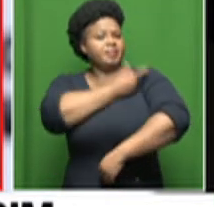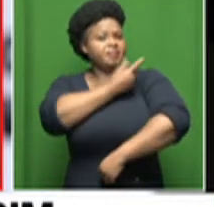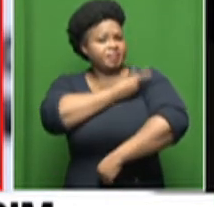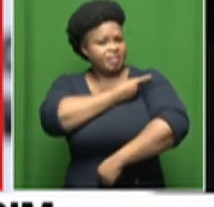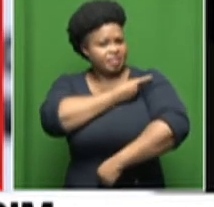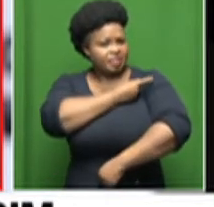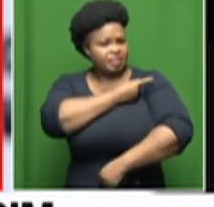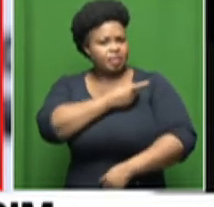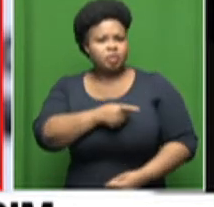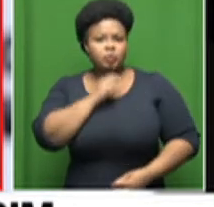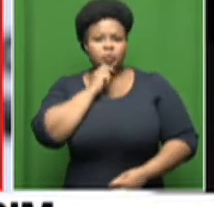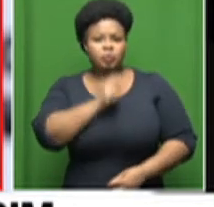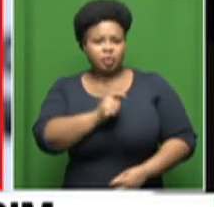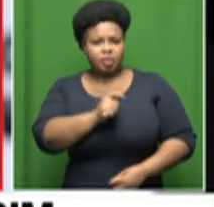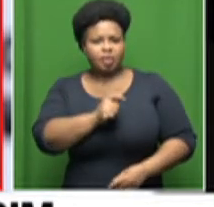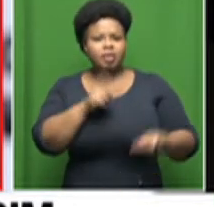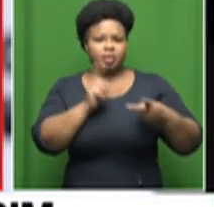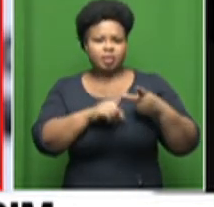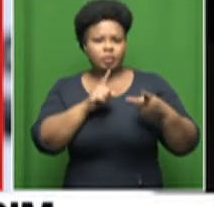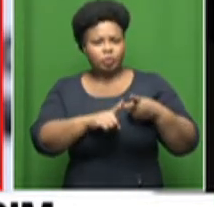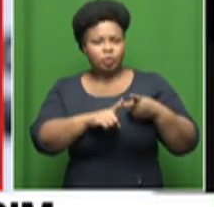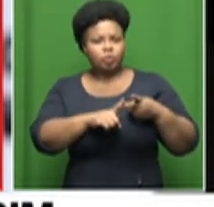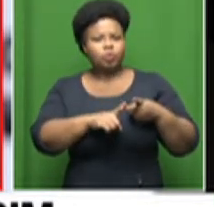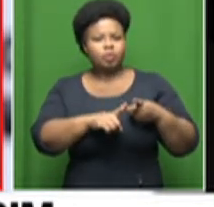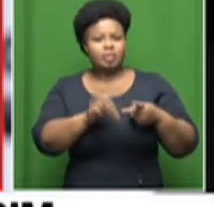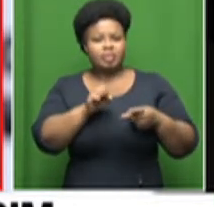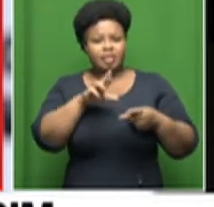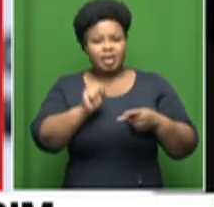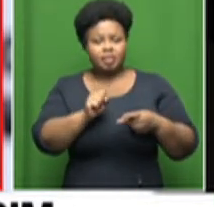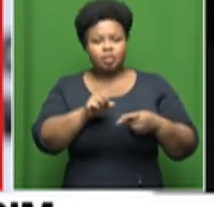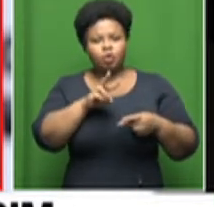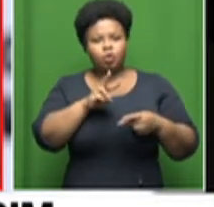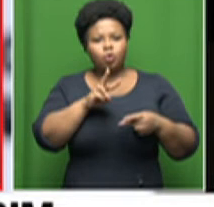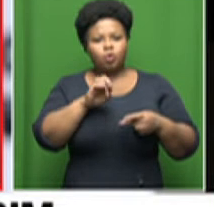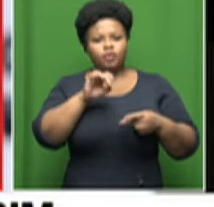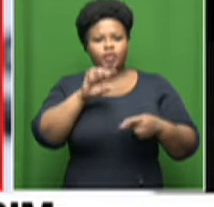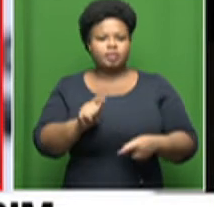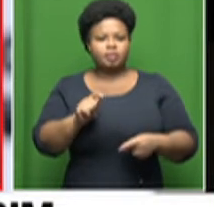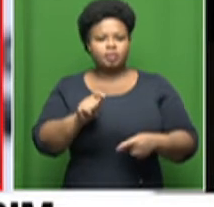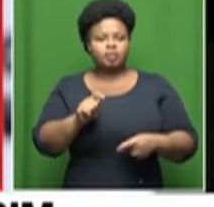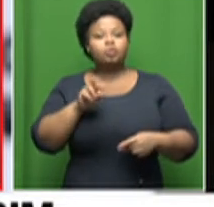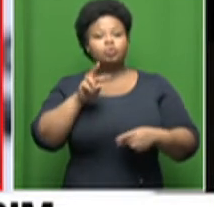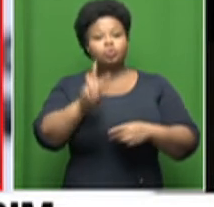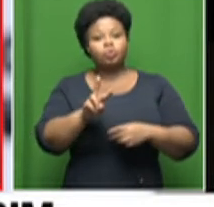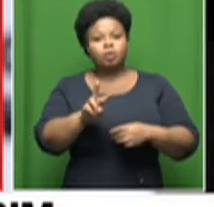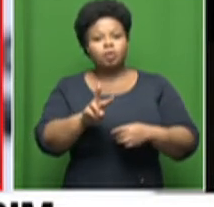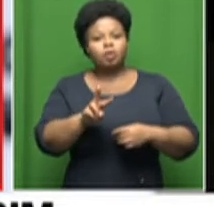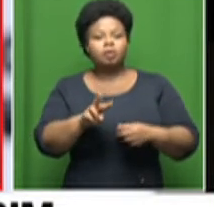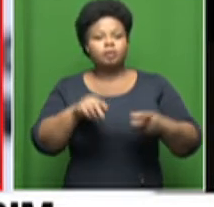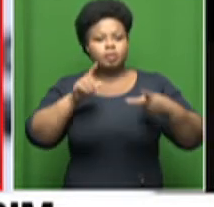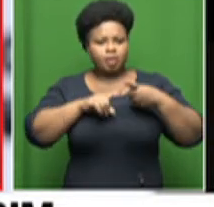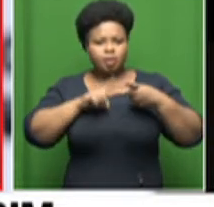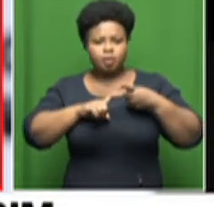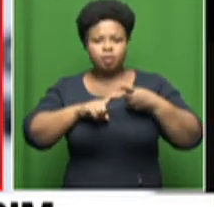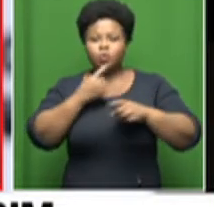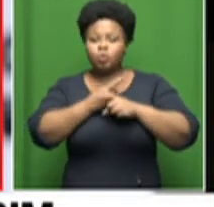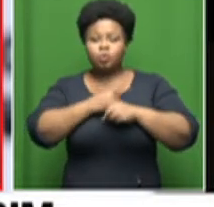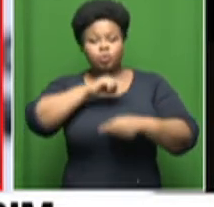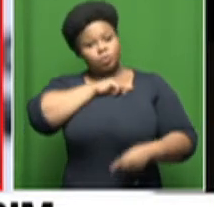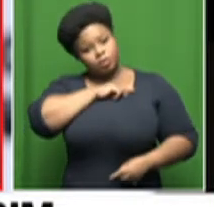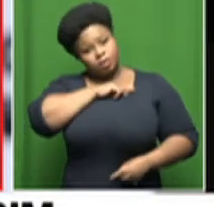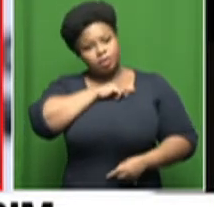clinically apparent SARS-CoV-2 infections that are circulated from the pre-existing variants? In other words,